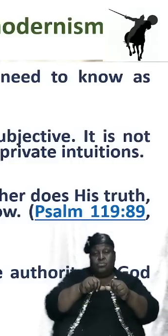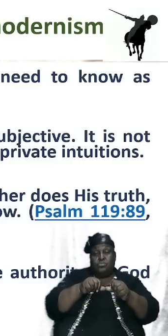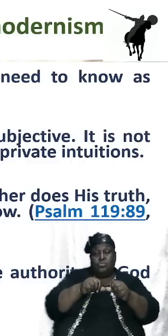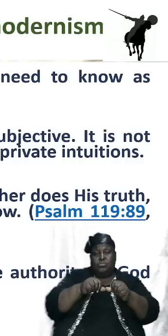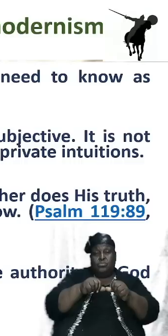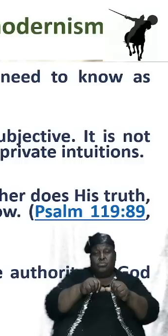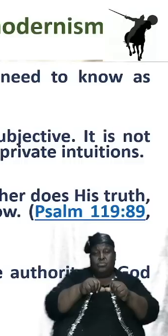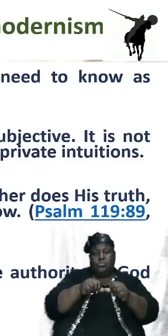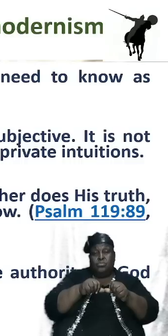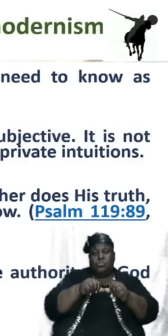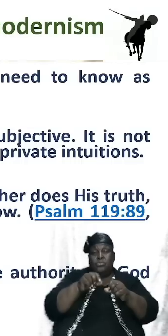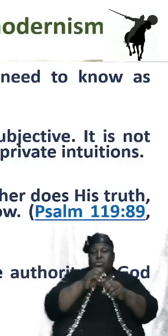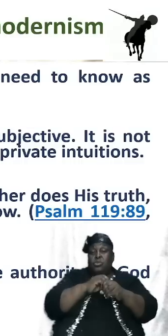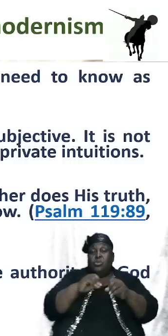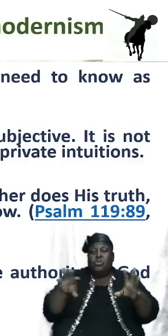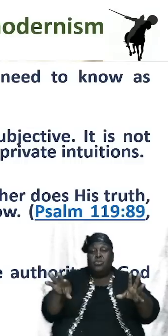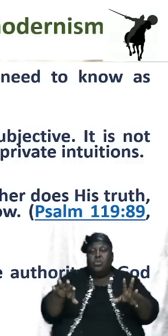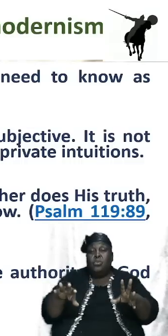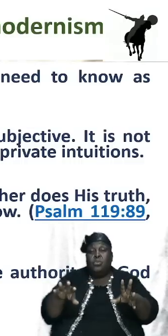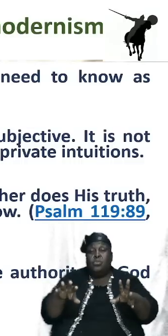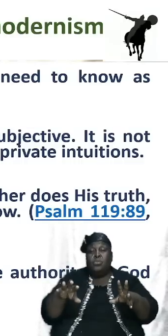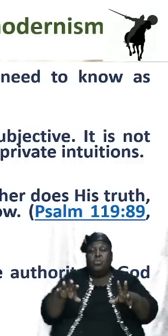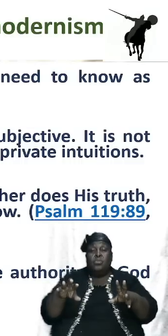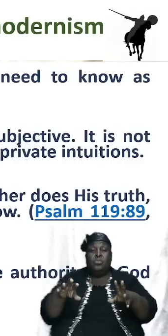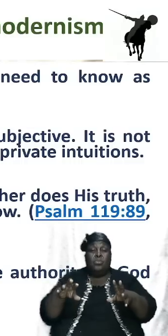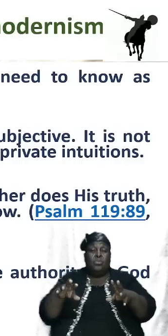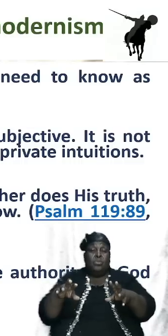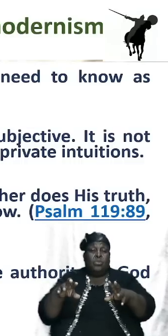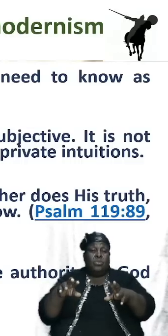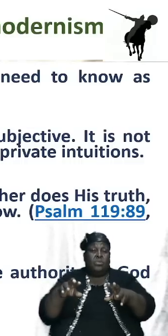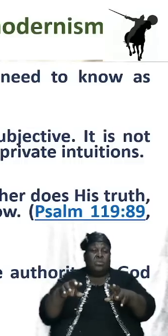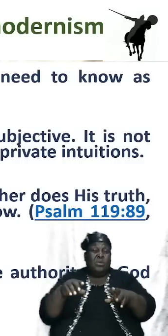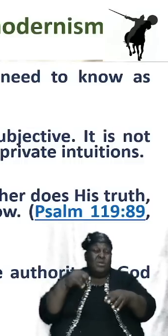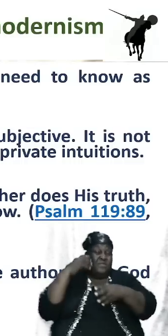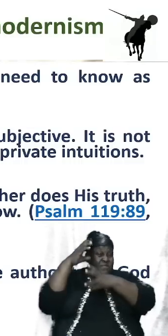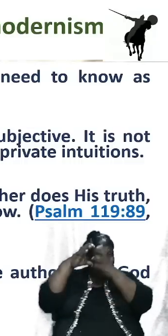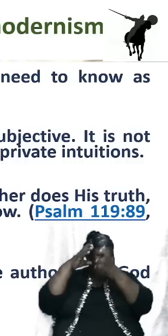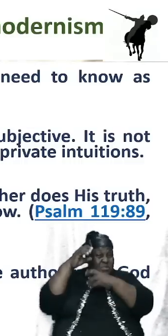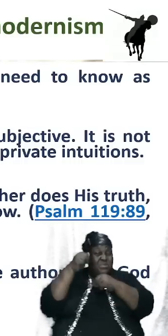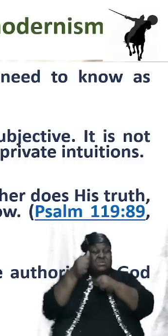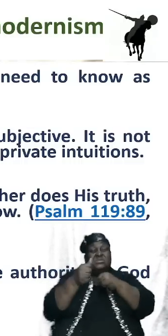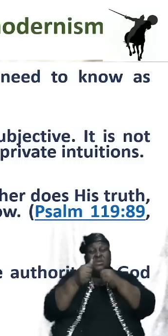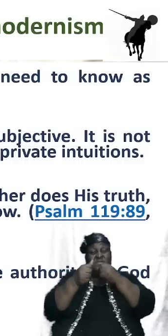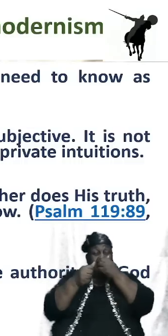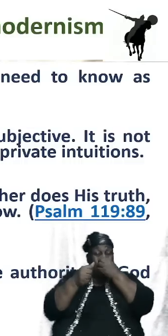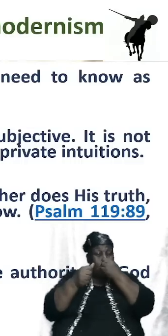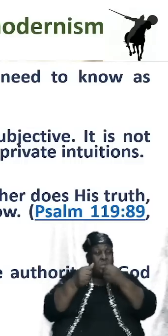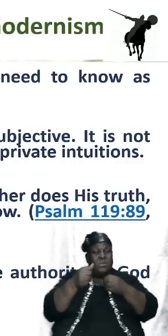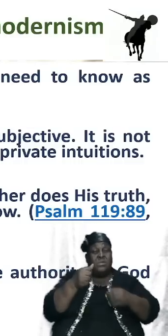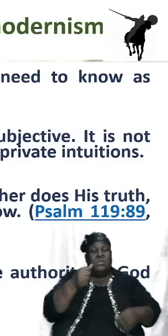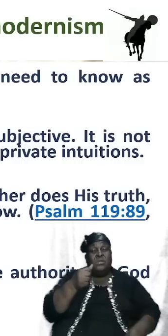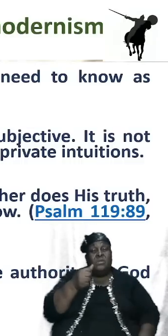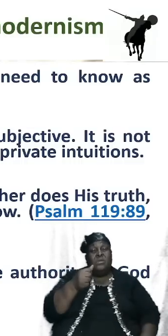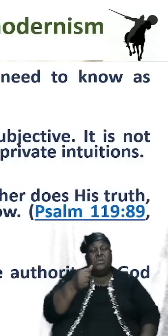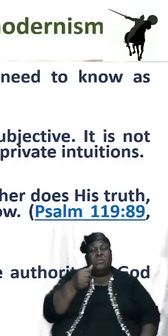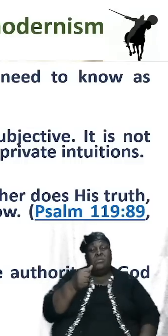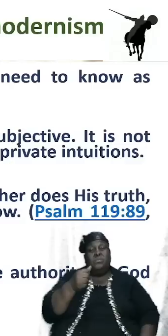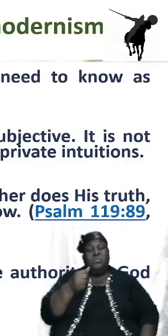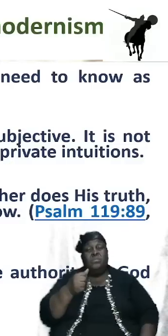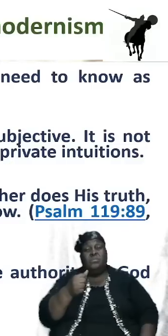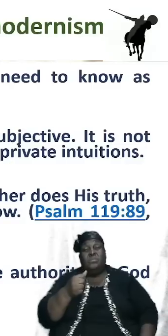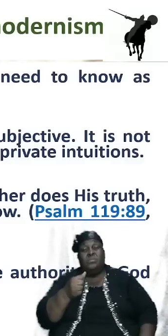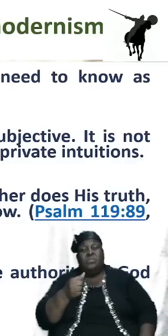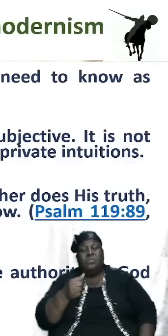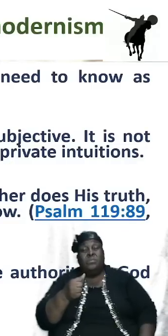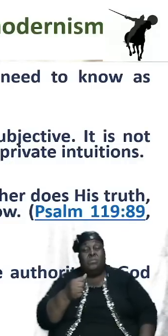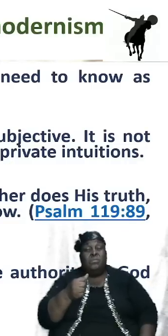constant and doesn't contradict itself. It doesn't tailor its message to fit certain individuals.